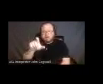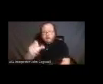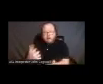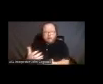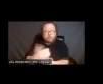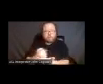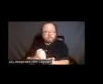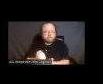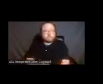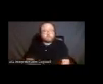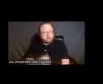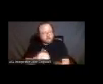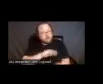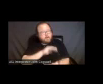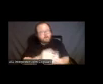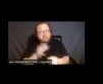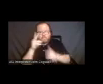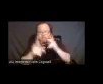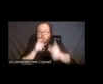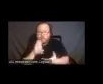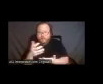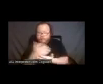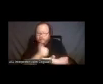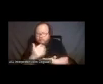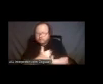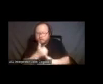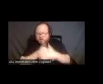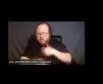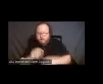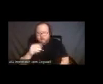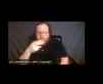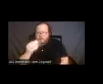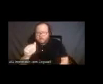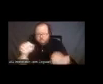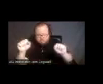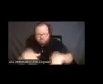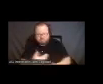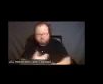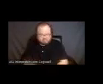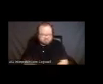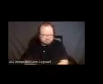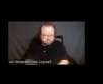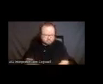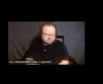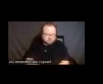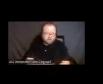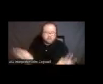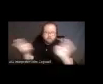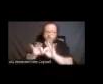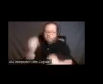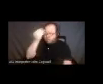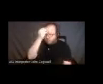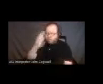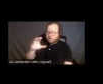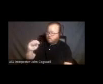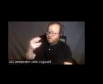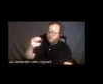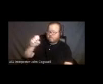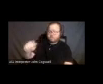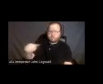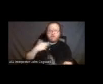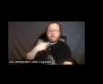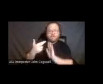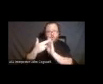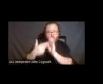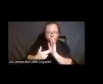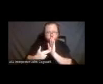can the amount of money that is collected under MHSA. It's important to note that MHSA has its